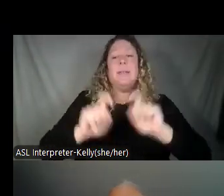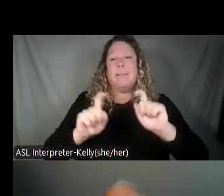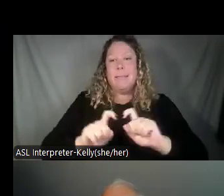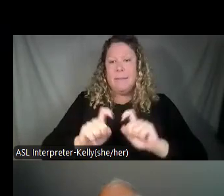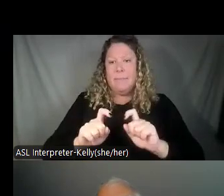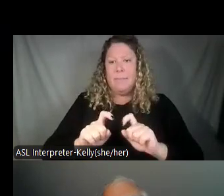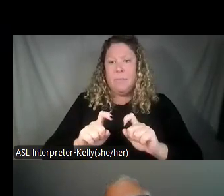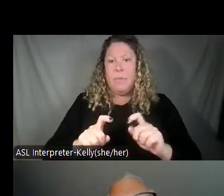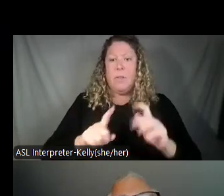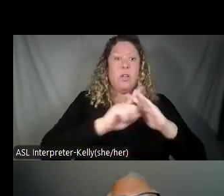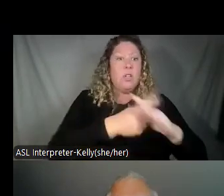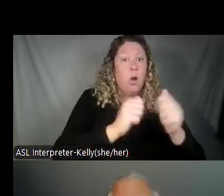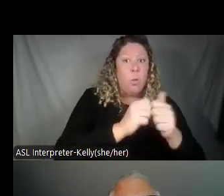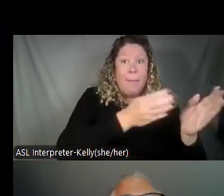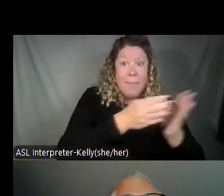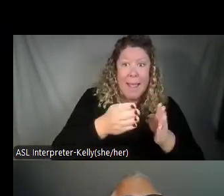with a finished product.